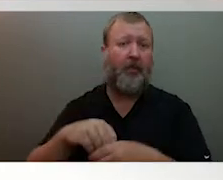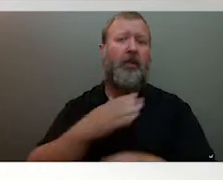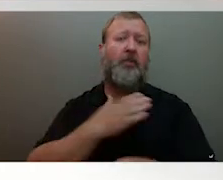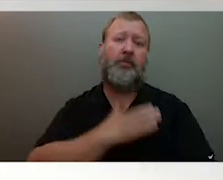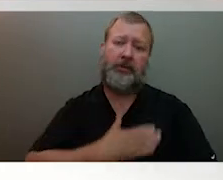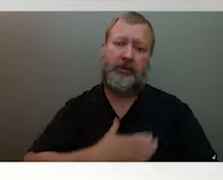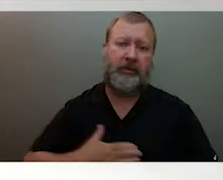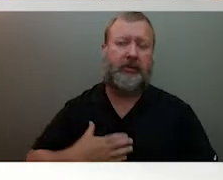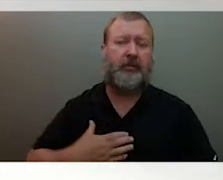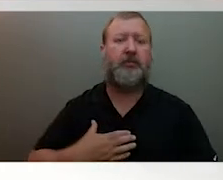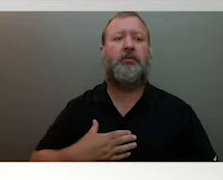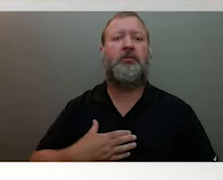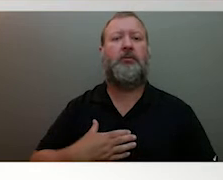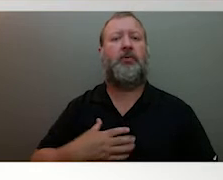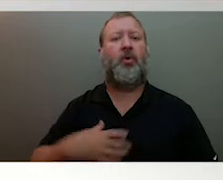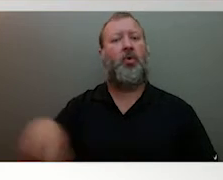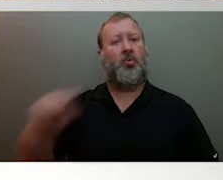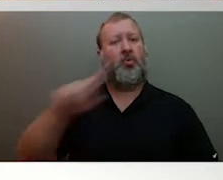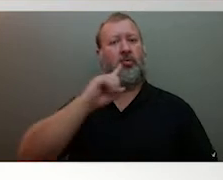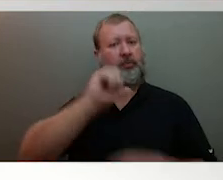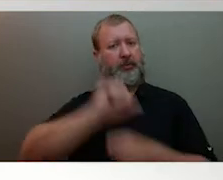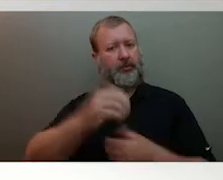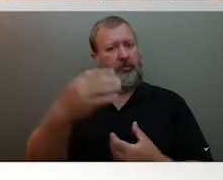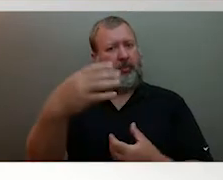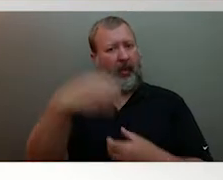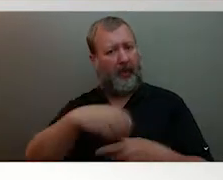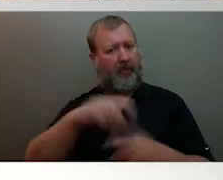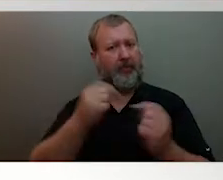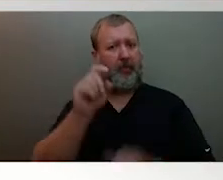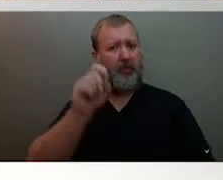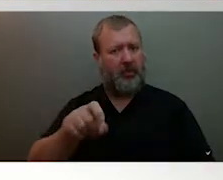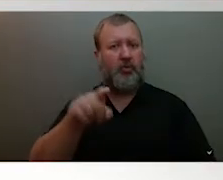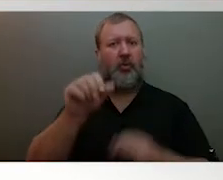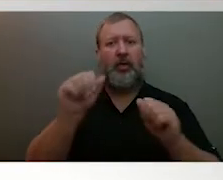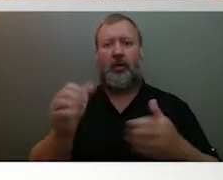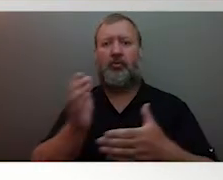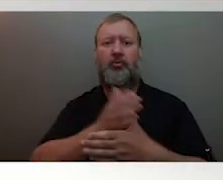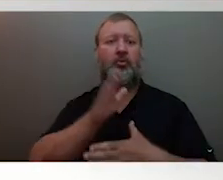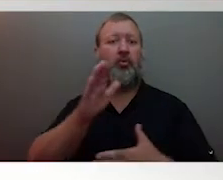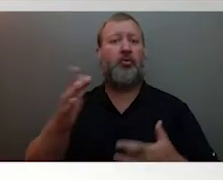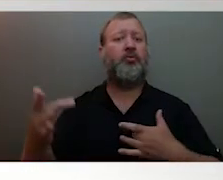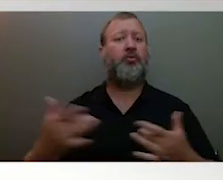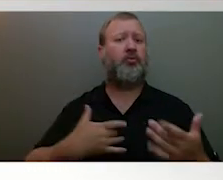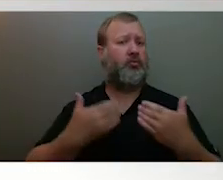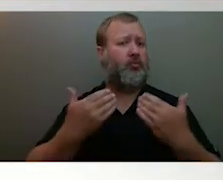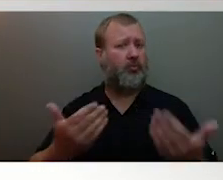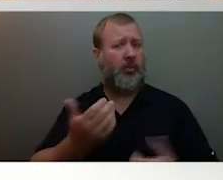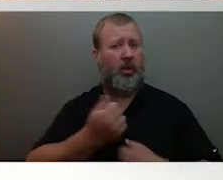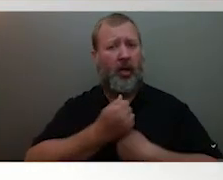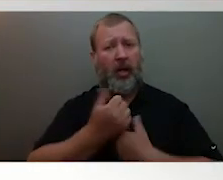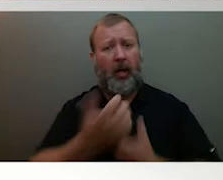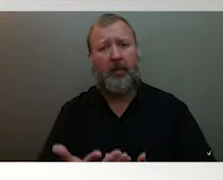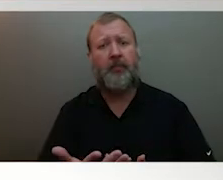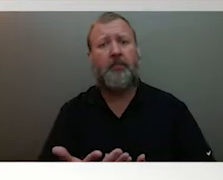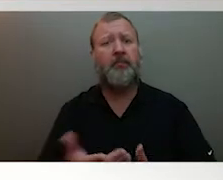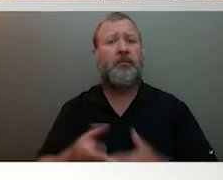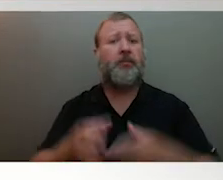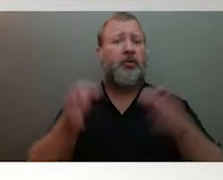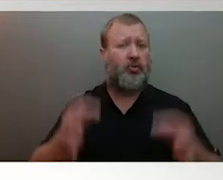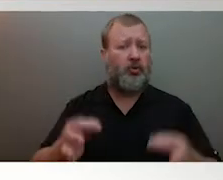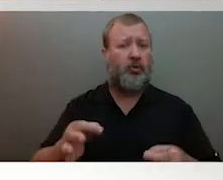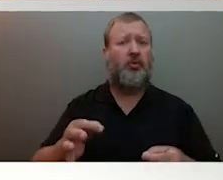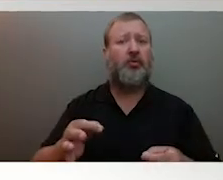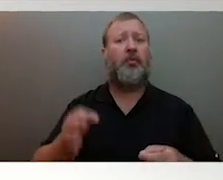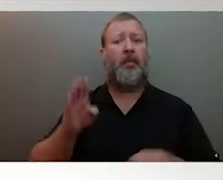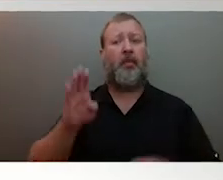please, no, you are a part of that team, and you can share your concerns. You can and decisions can be made